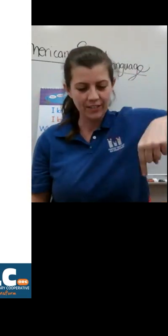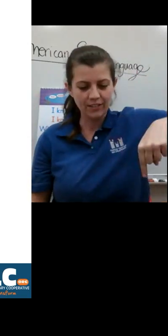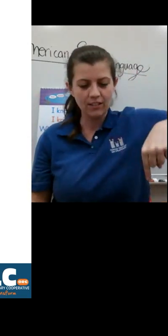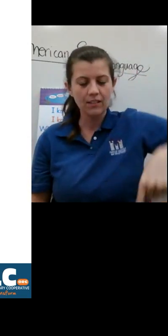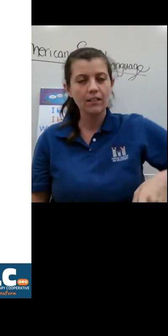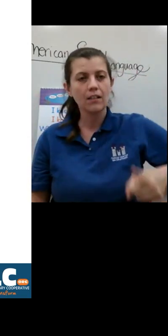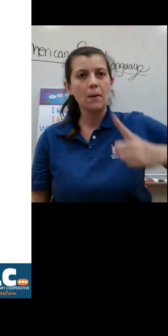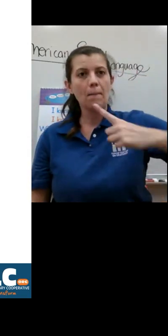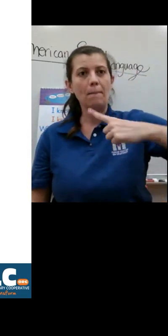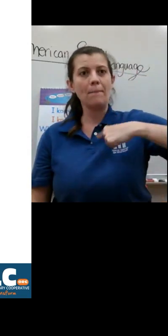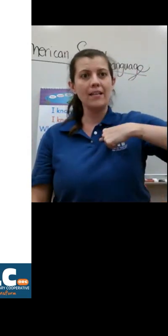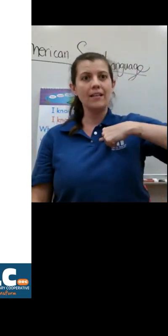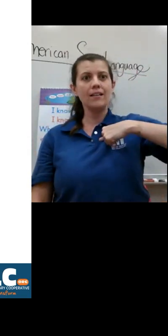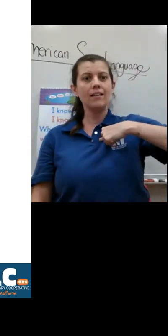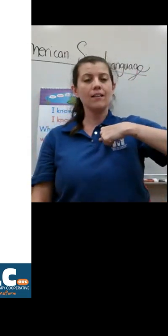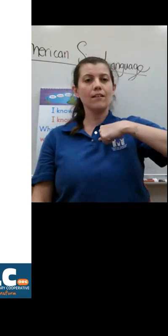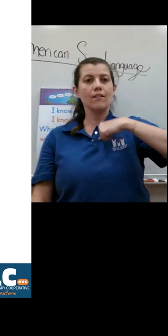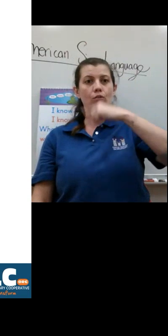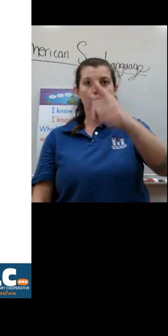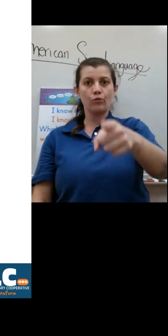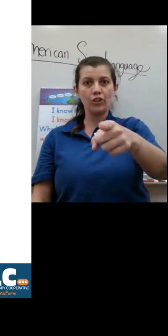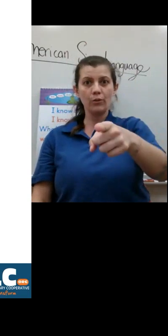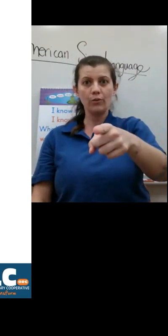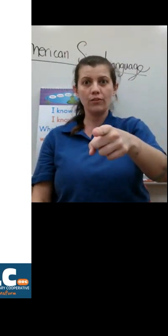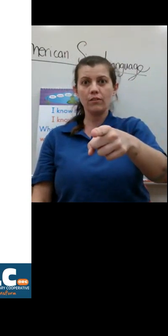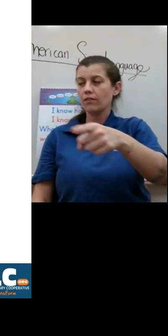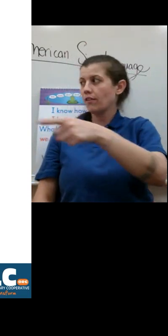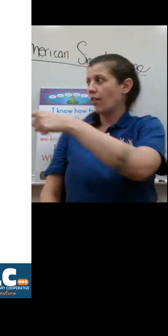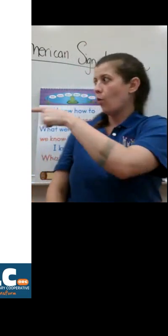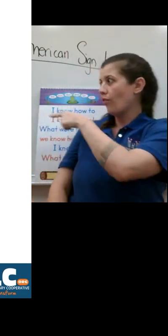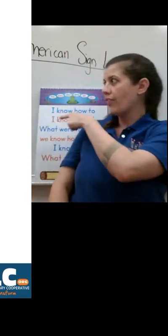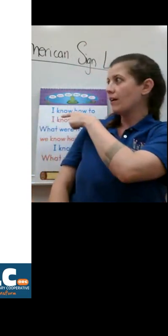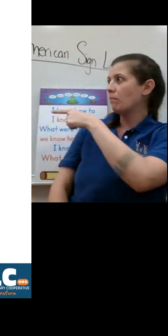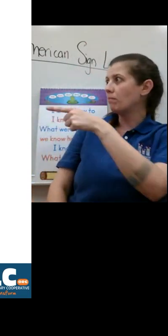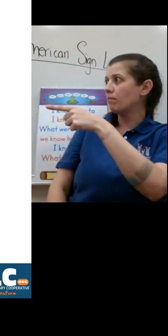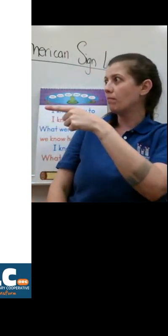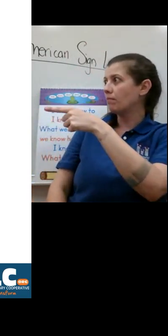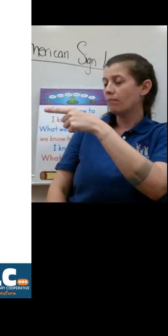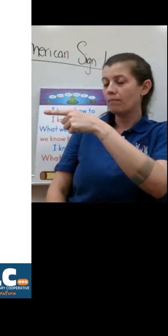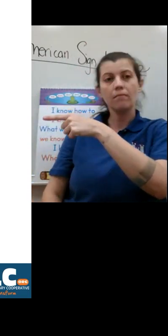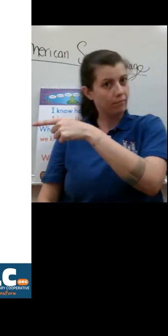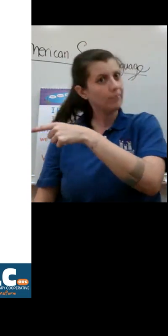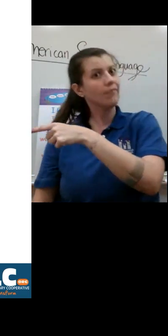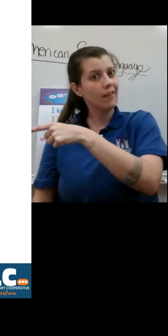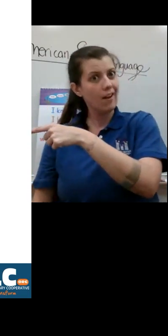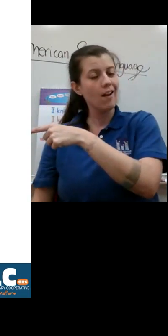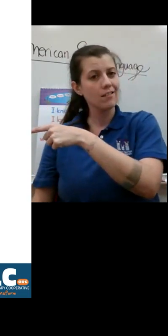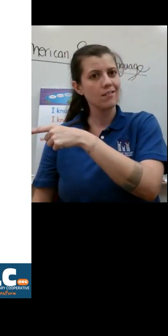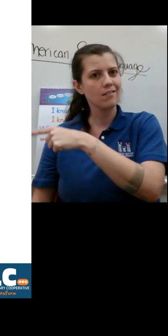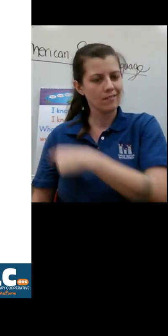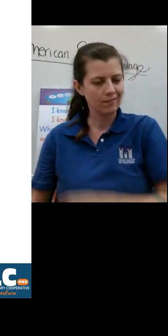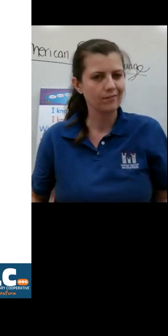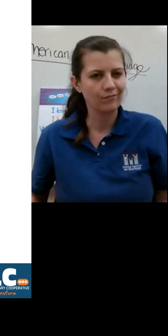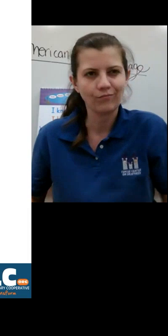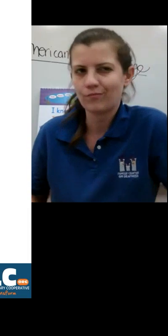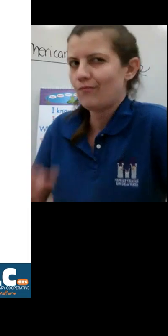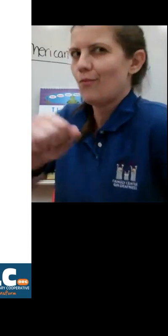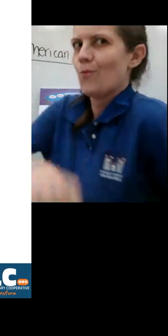can mean this, me, you, or them.